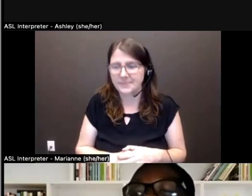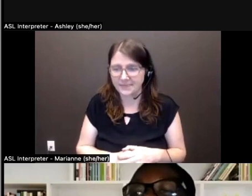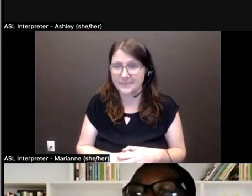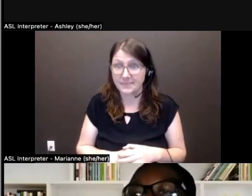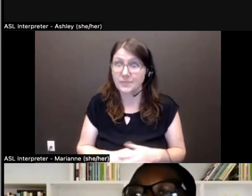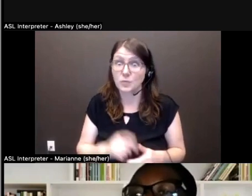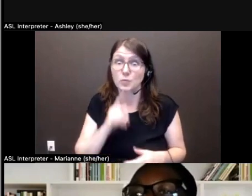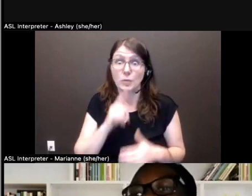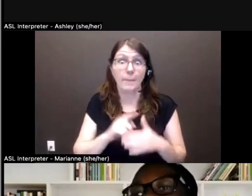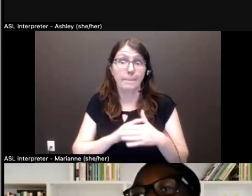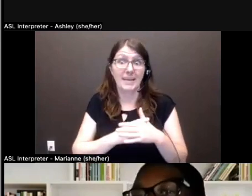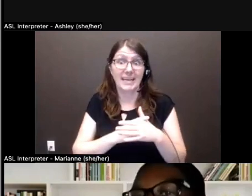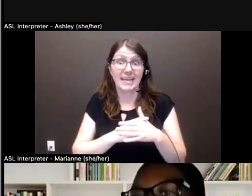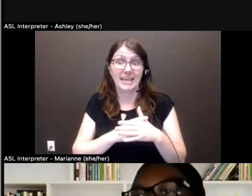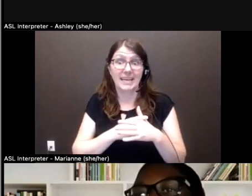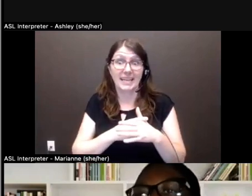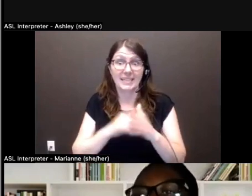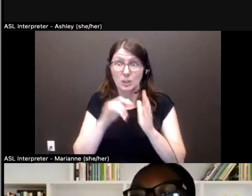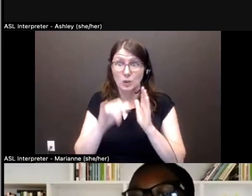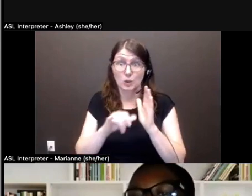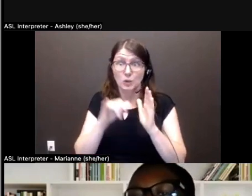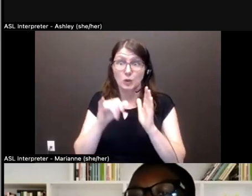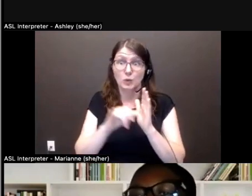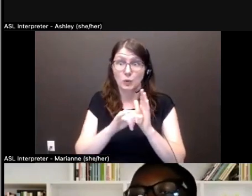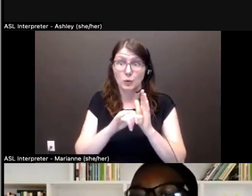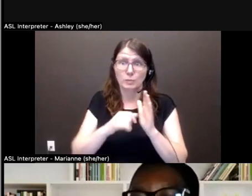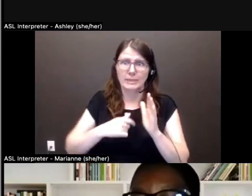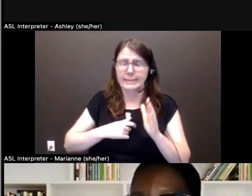that I would post only 1 video per week.